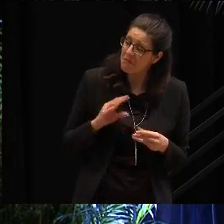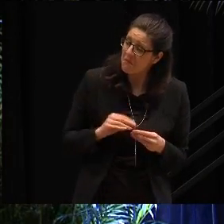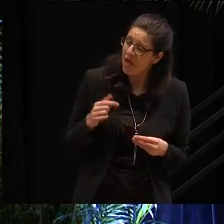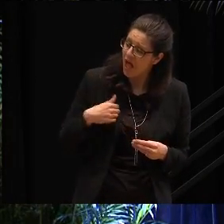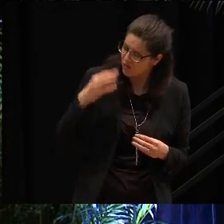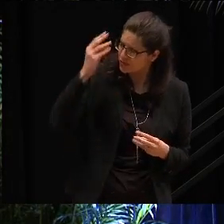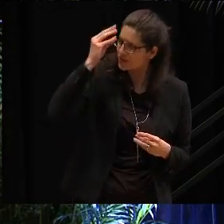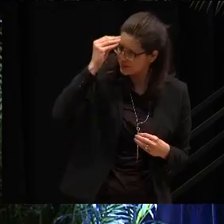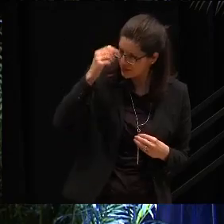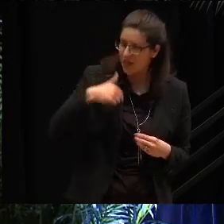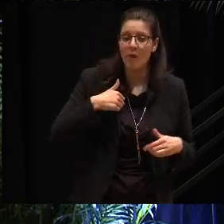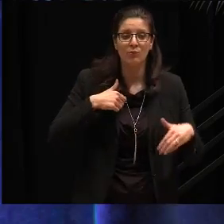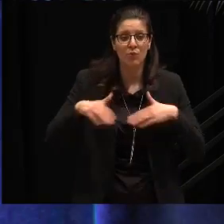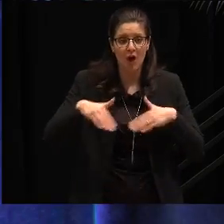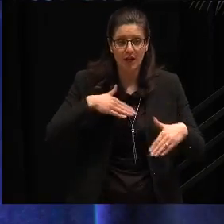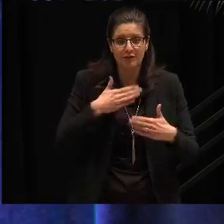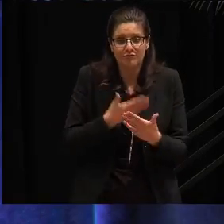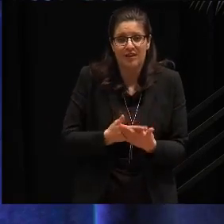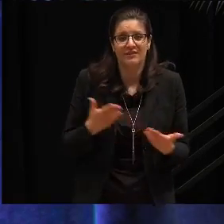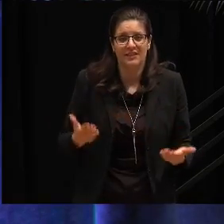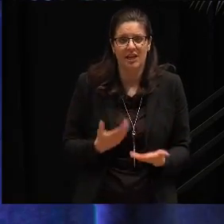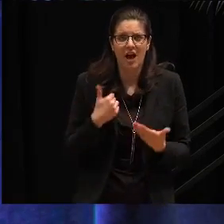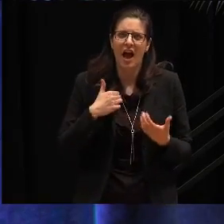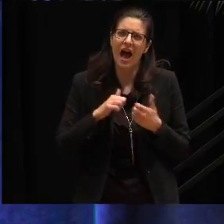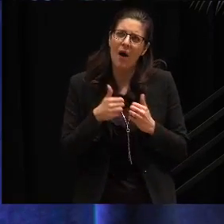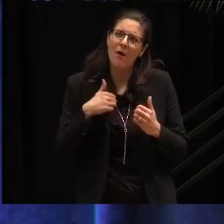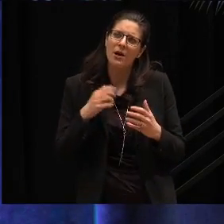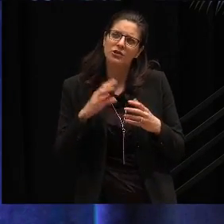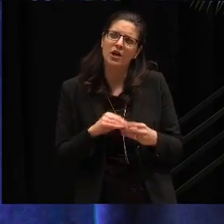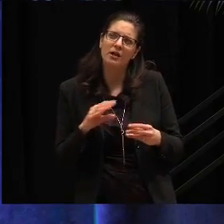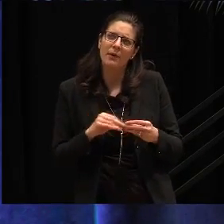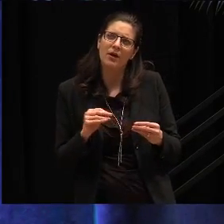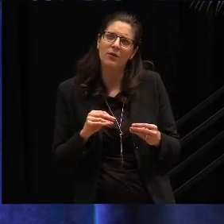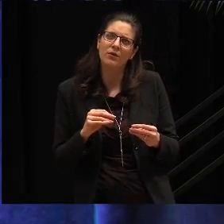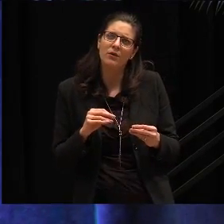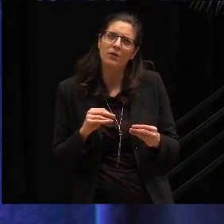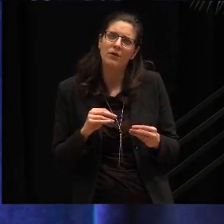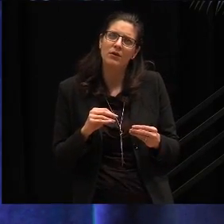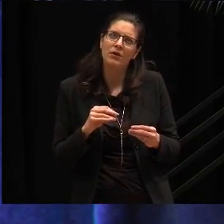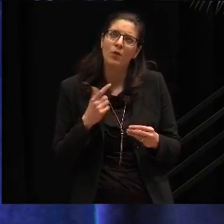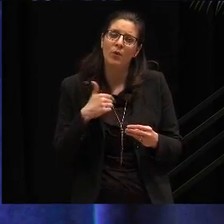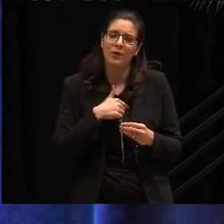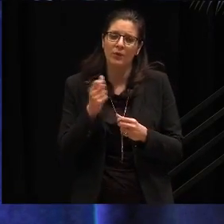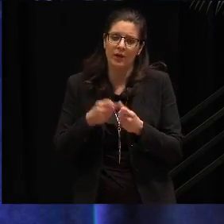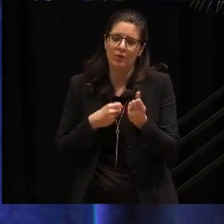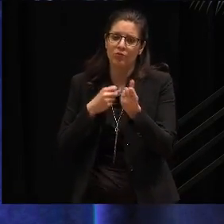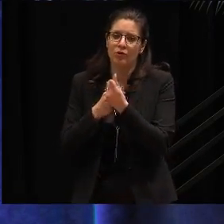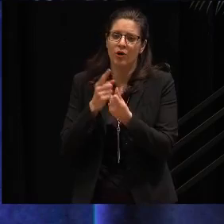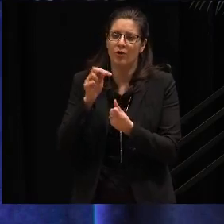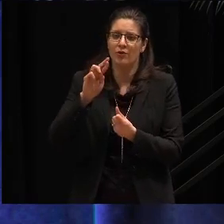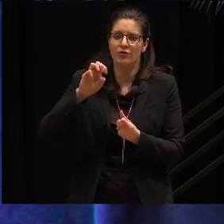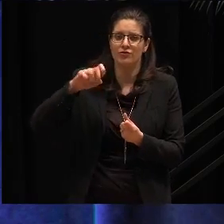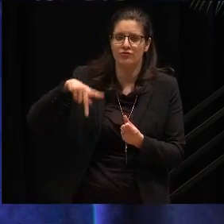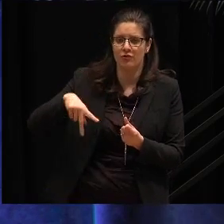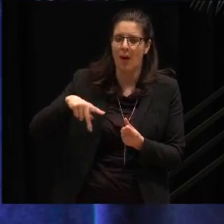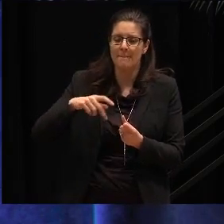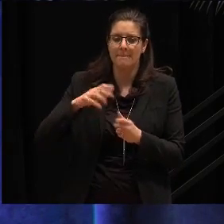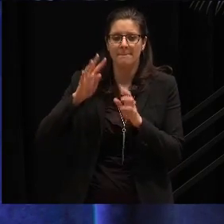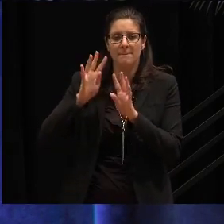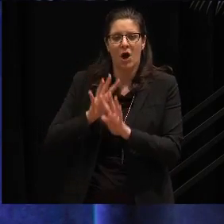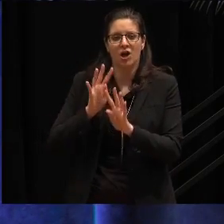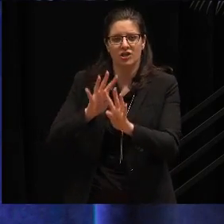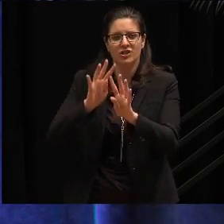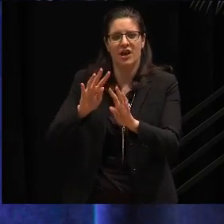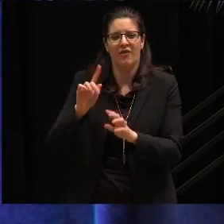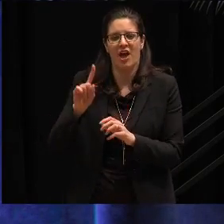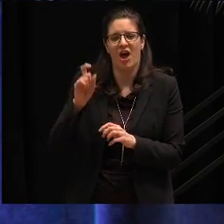thinking today, walking in here, about how I wanted to talk about when we did a pro-Trump march about his 100th day or so